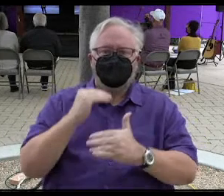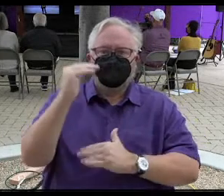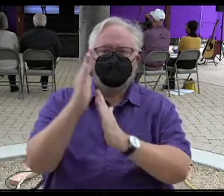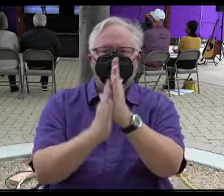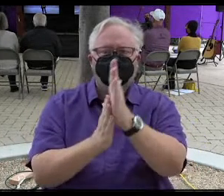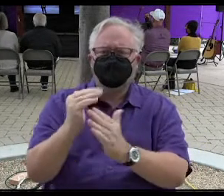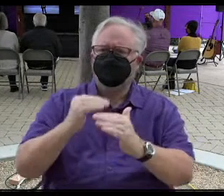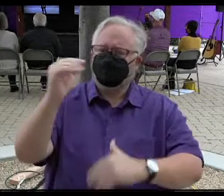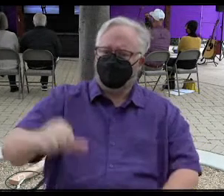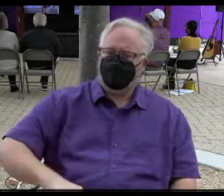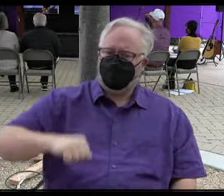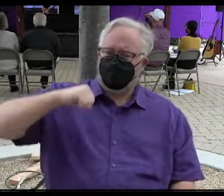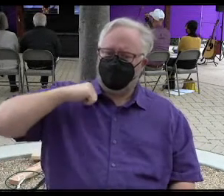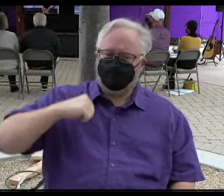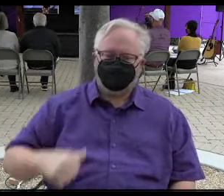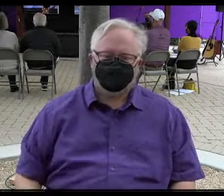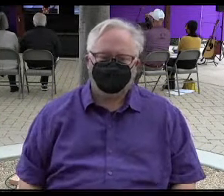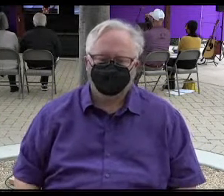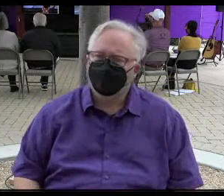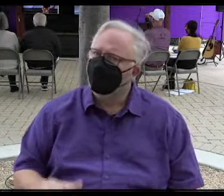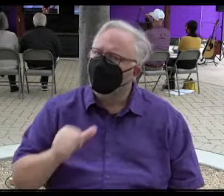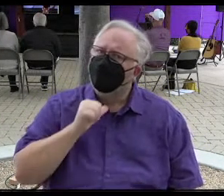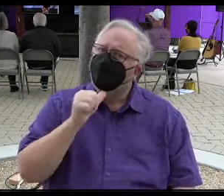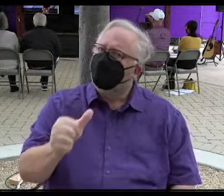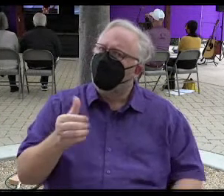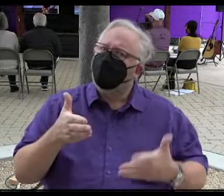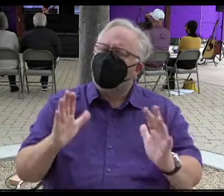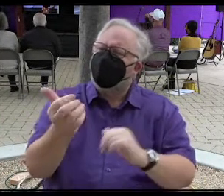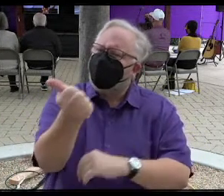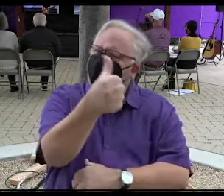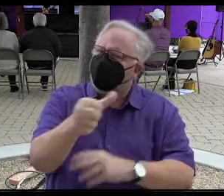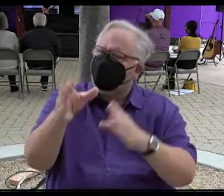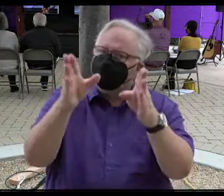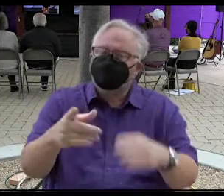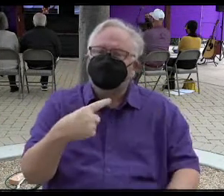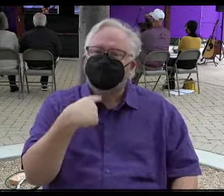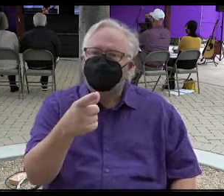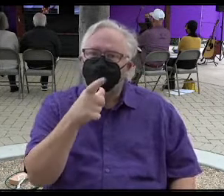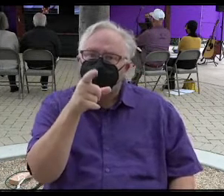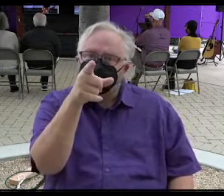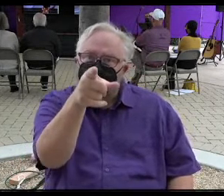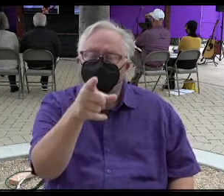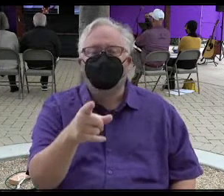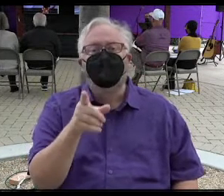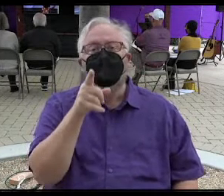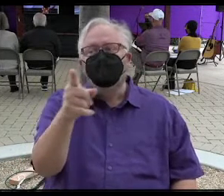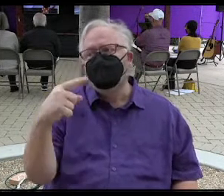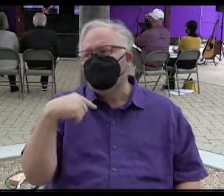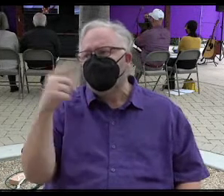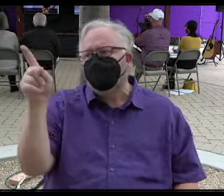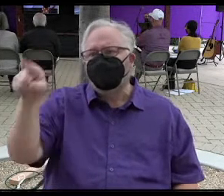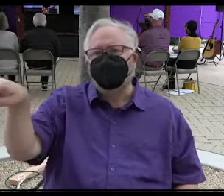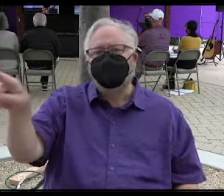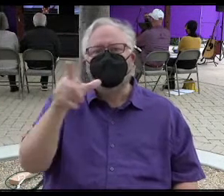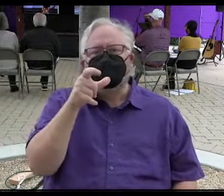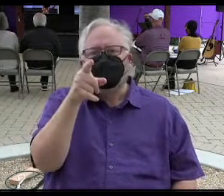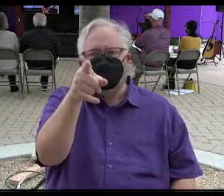proud. Don't let anyone tell you who you are. You tell them